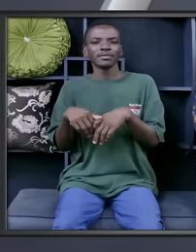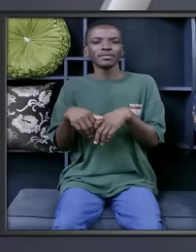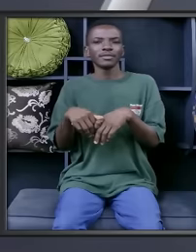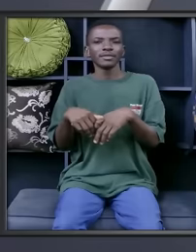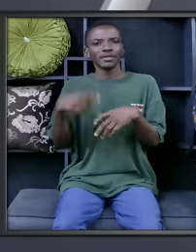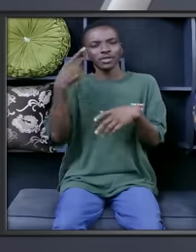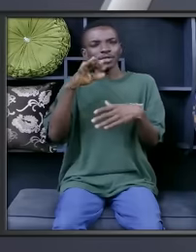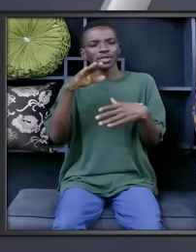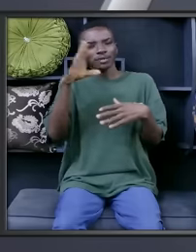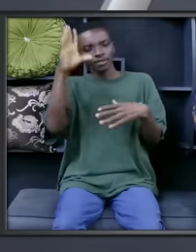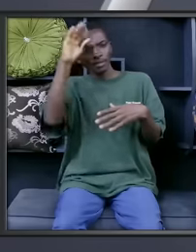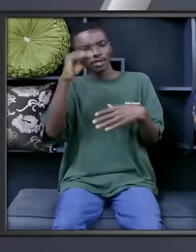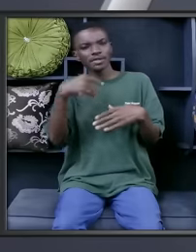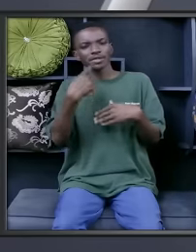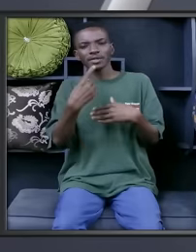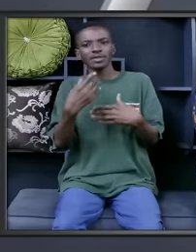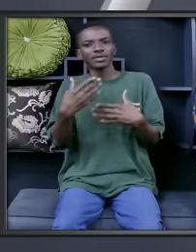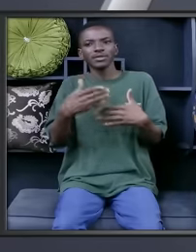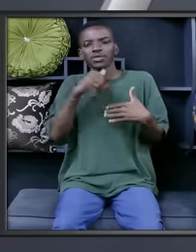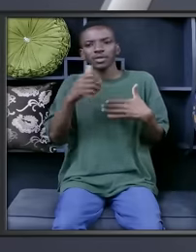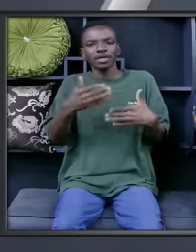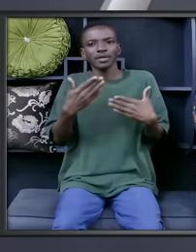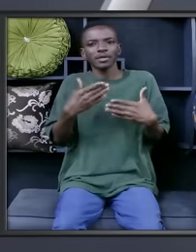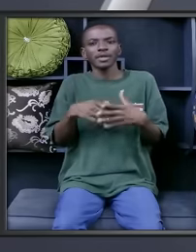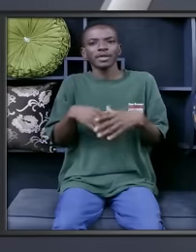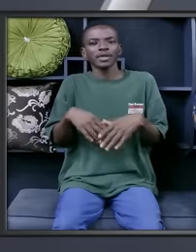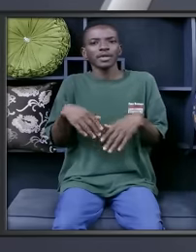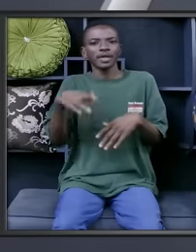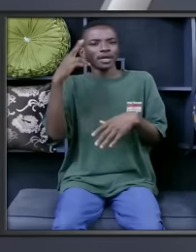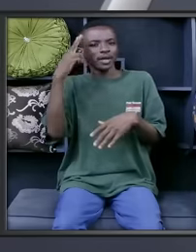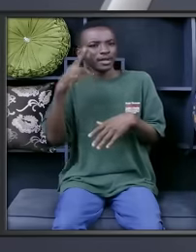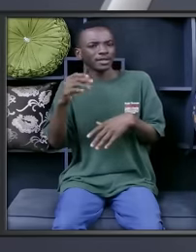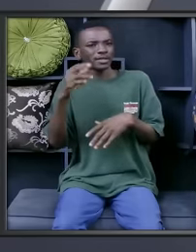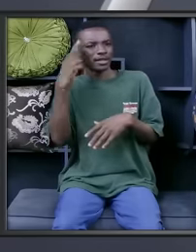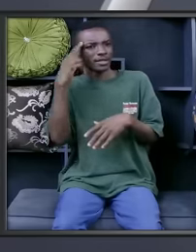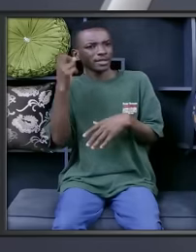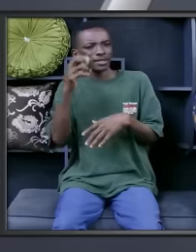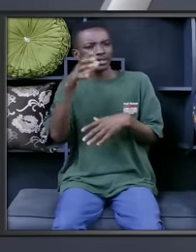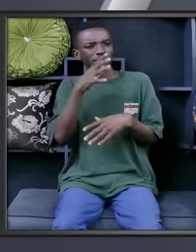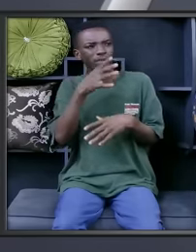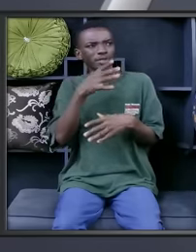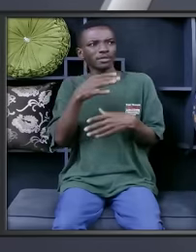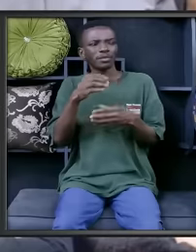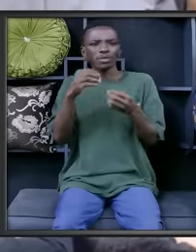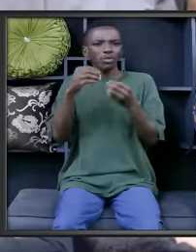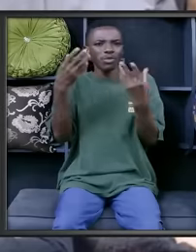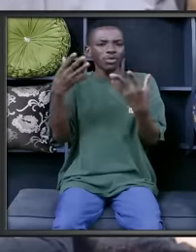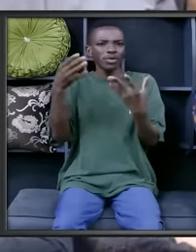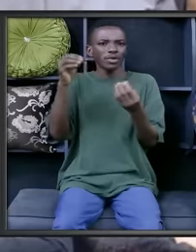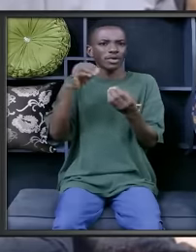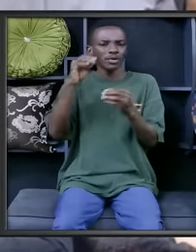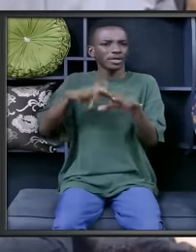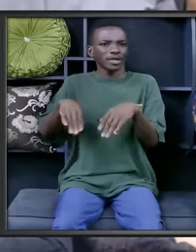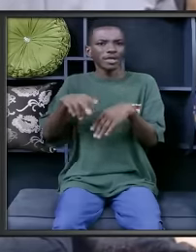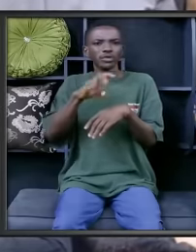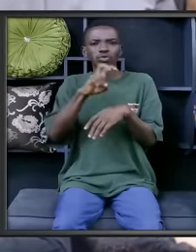Mama, now in concert to that matter that day, because Mama come, his mother come say, I beg, people more than 200 for our compound